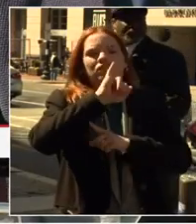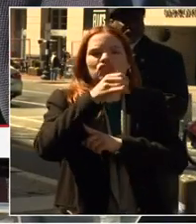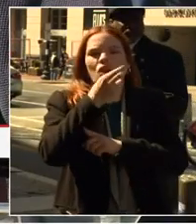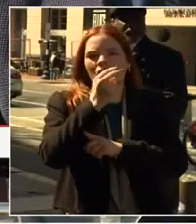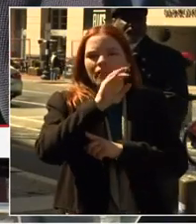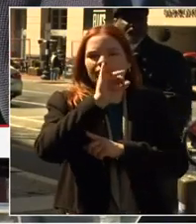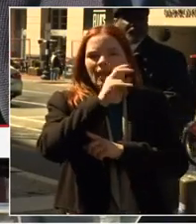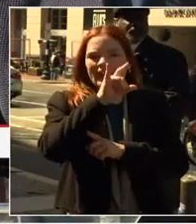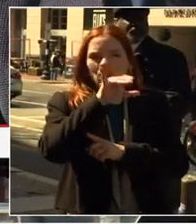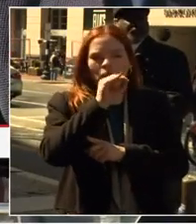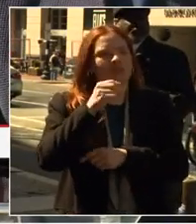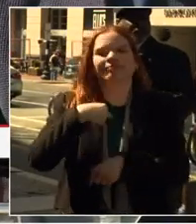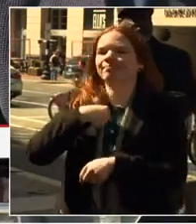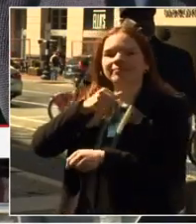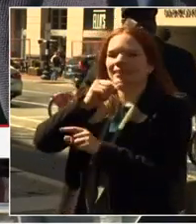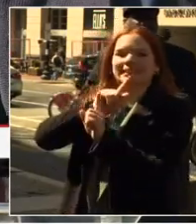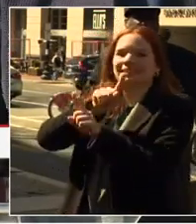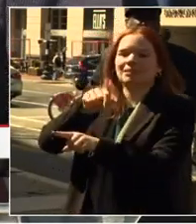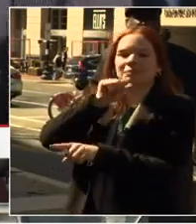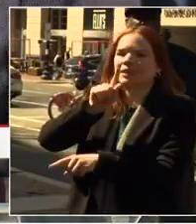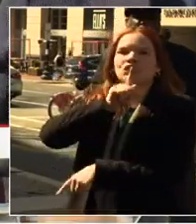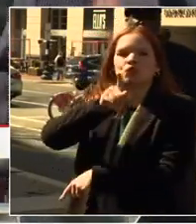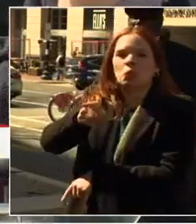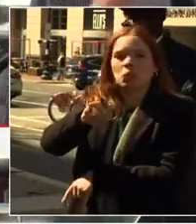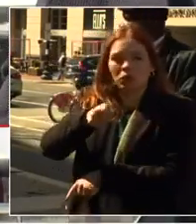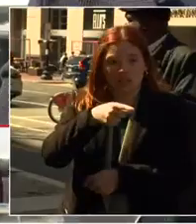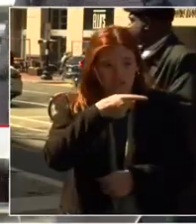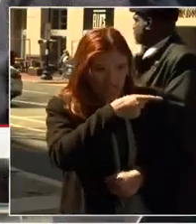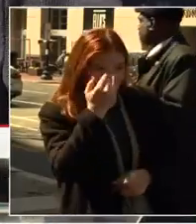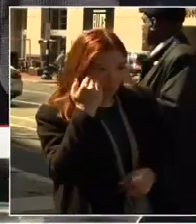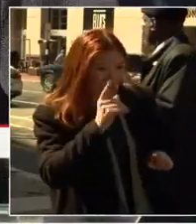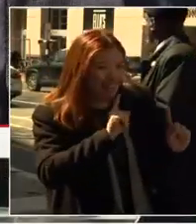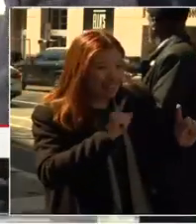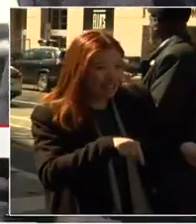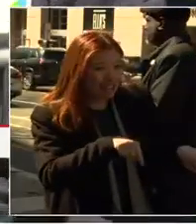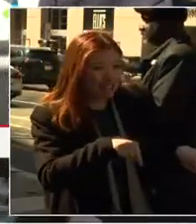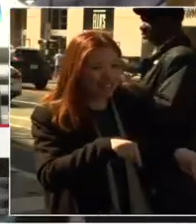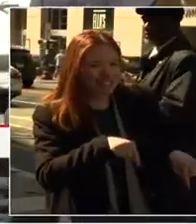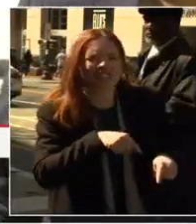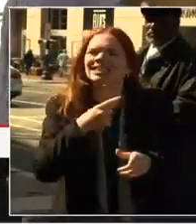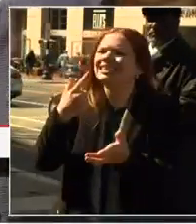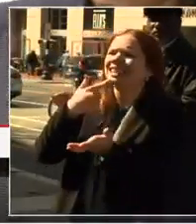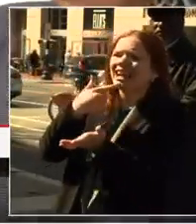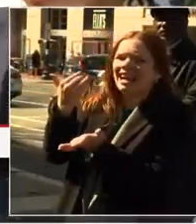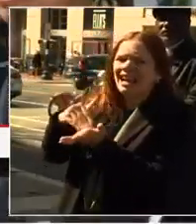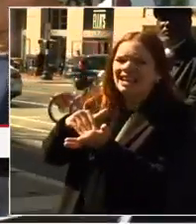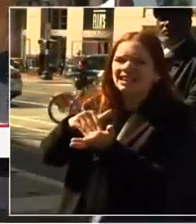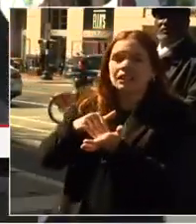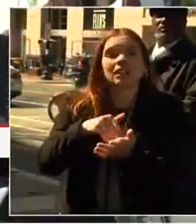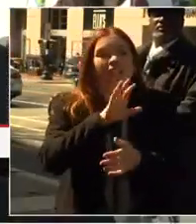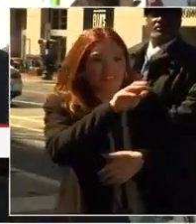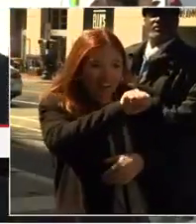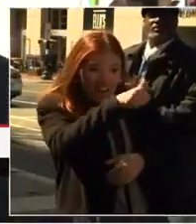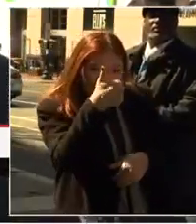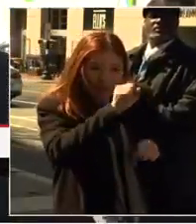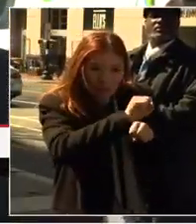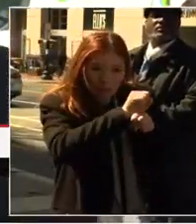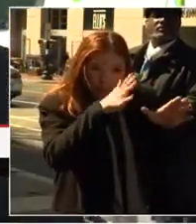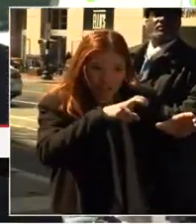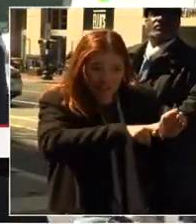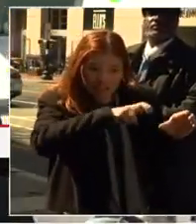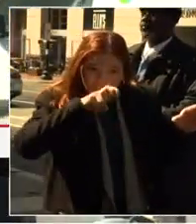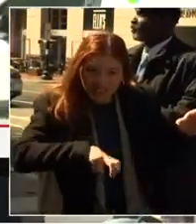don't know that answer. Mayor, can you answer that? Mayor, can you answer that? What was your question? Are there any other employees, any other members of